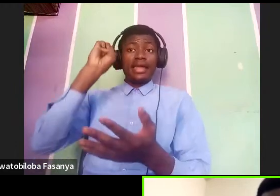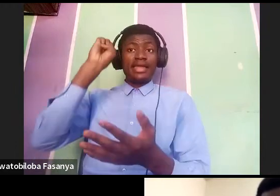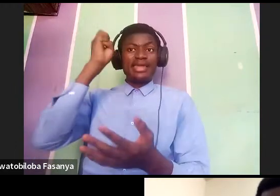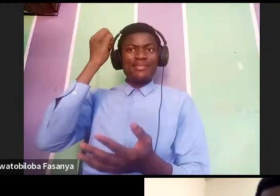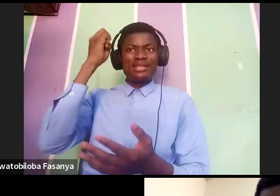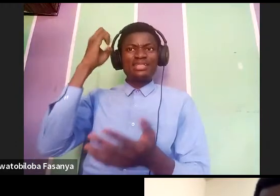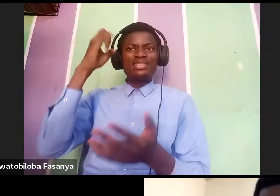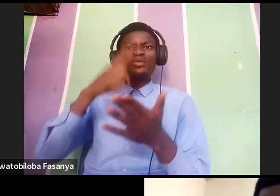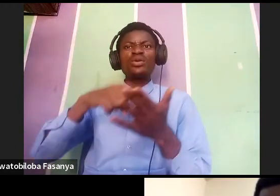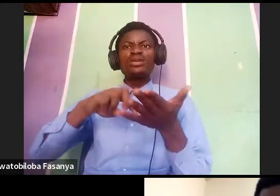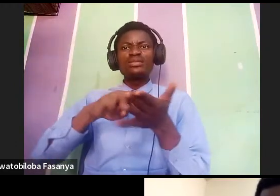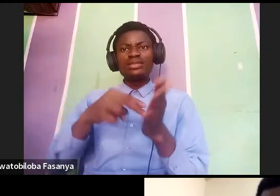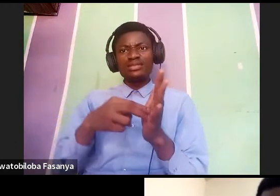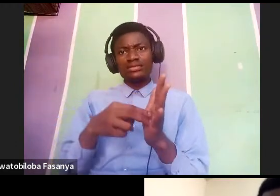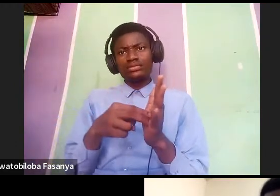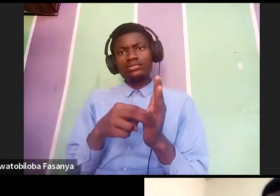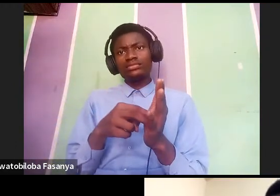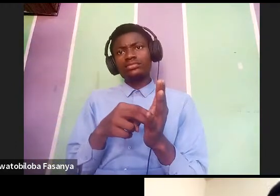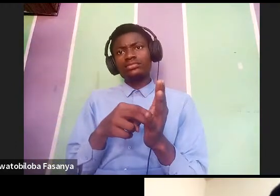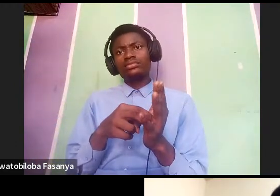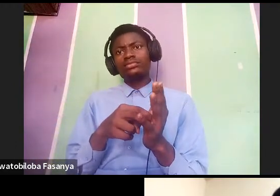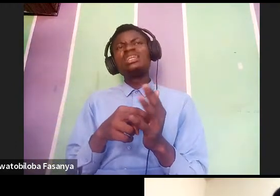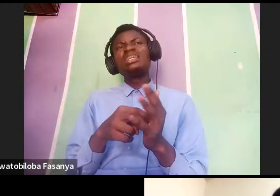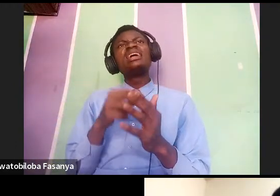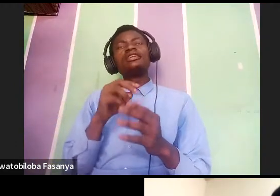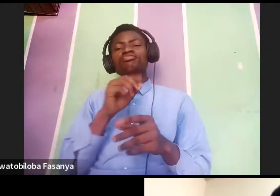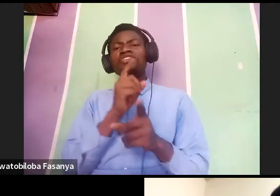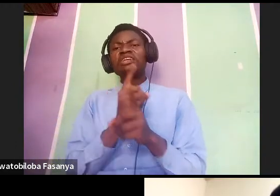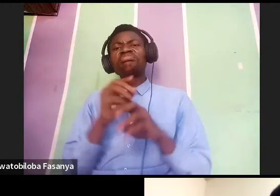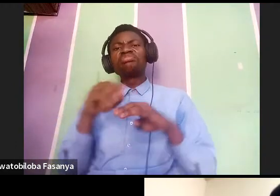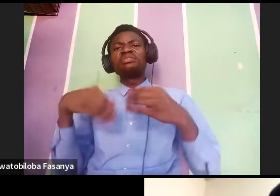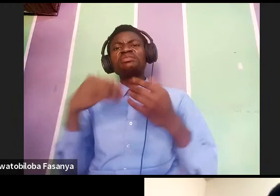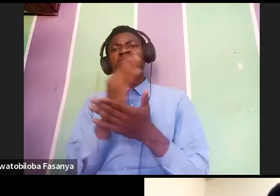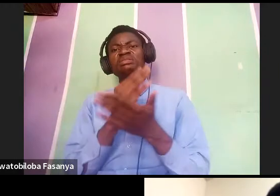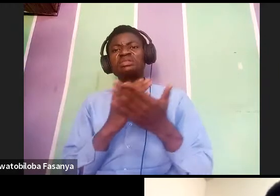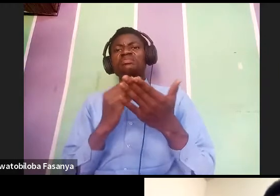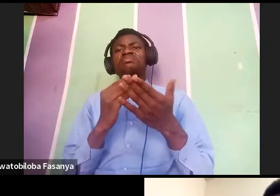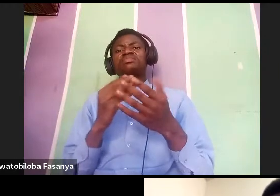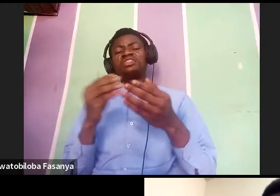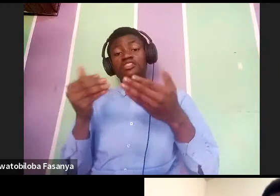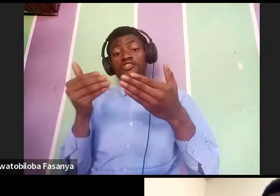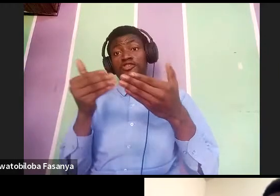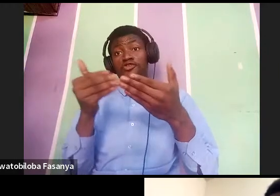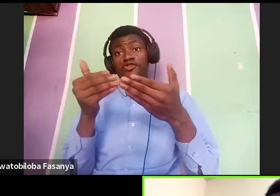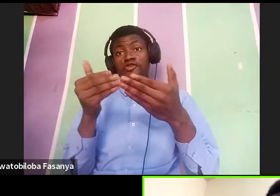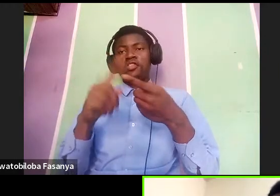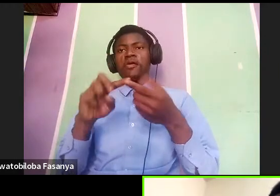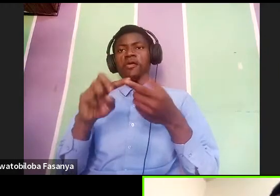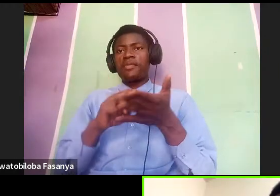just give us a brief intro to what emergency is basically? Yeah.